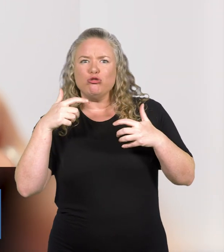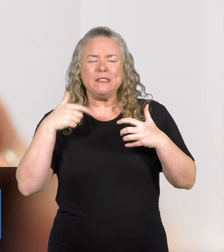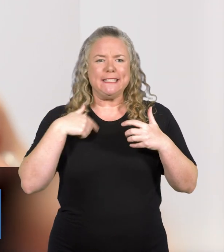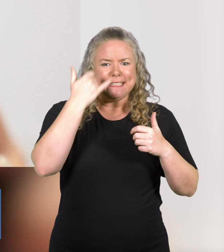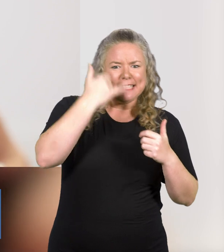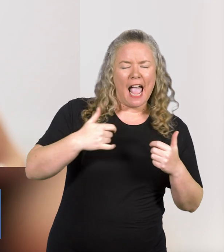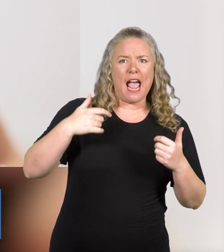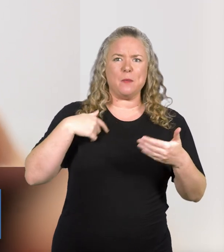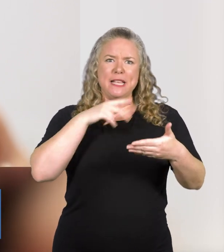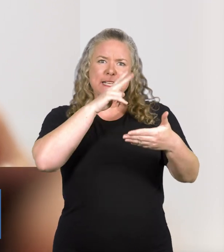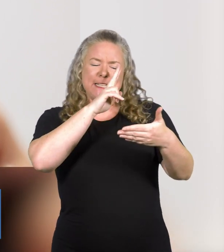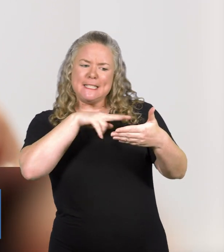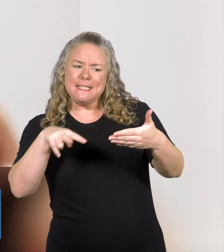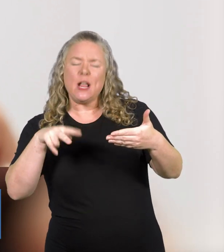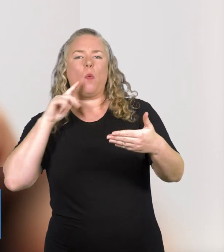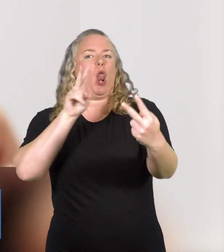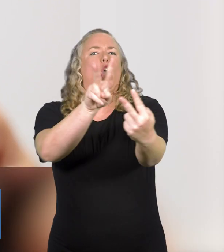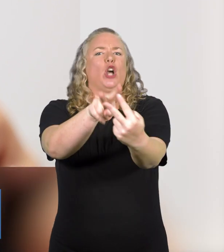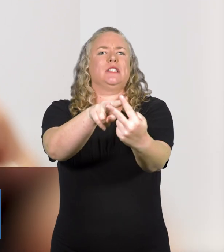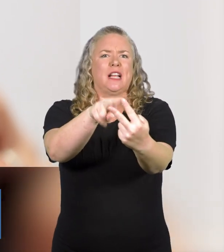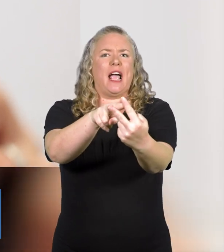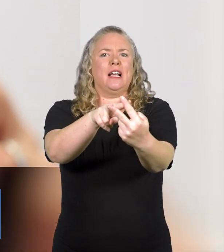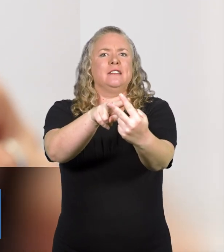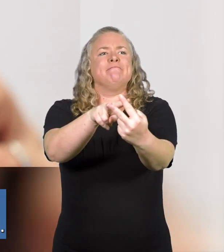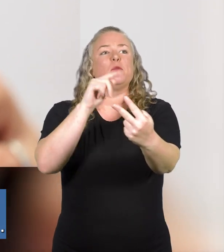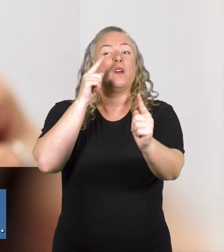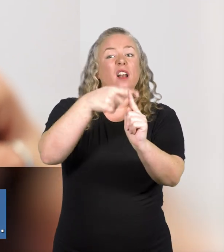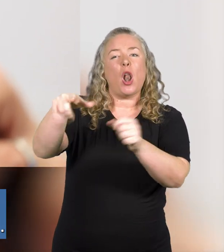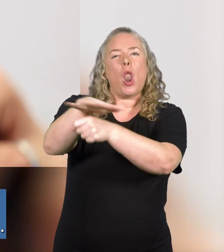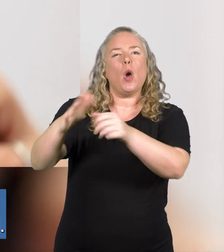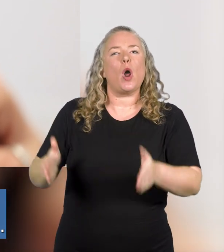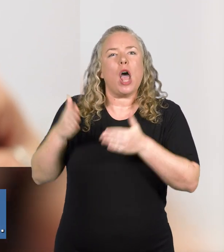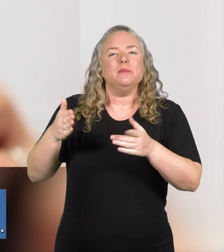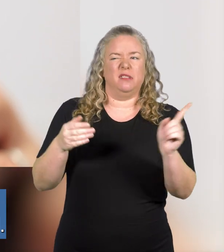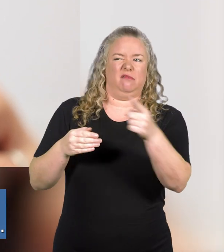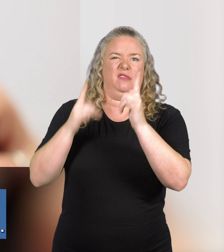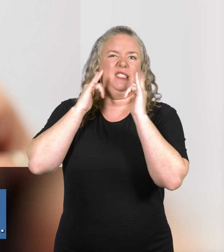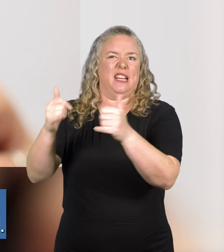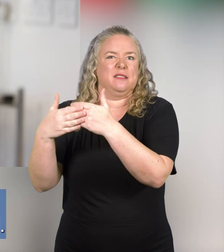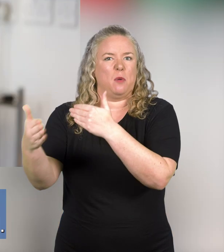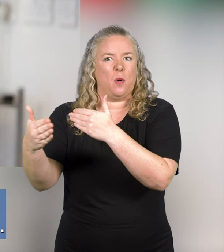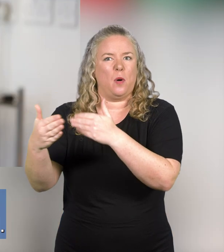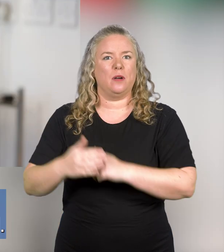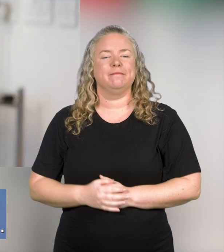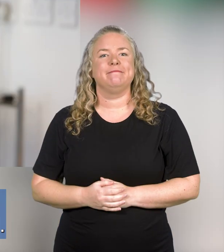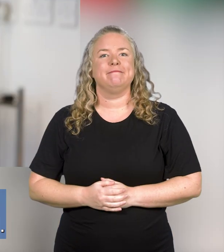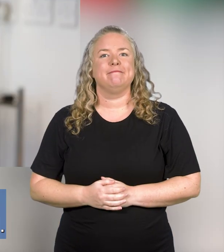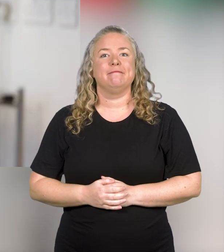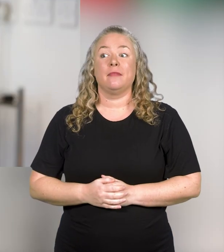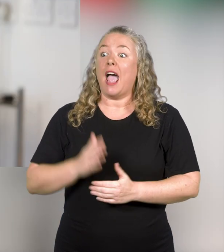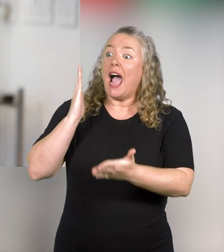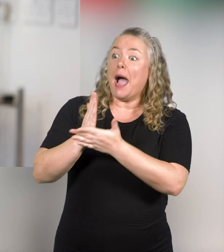if we're worried about what's going on, on your scan, we'll get in contact with you and we'll arrange for you to have more tests at your local